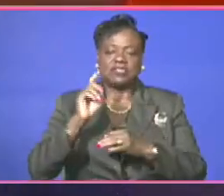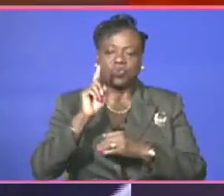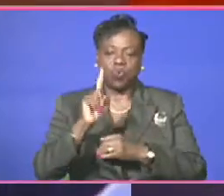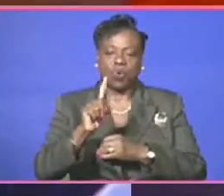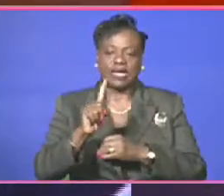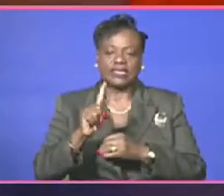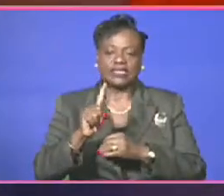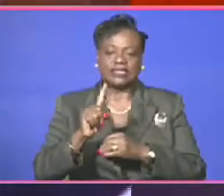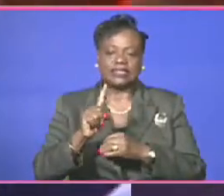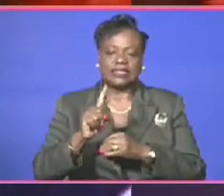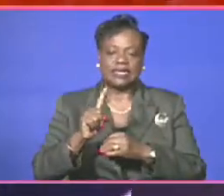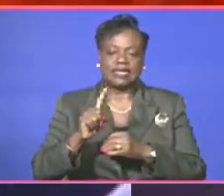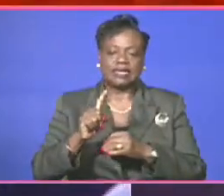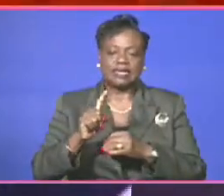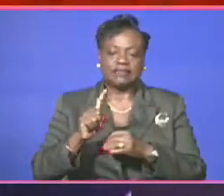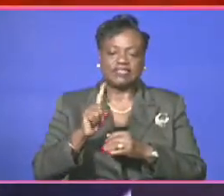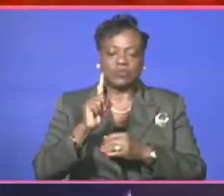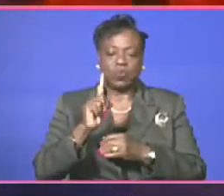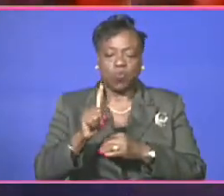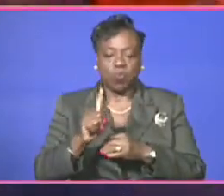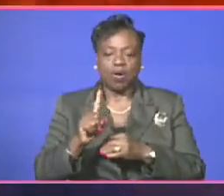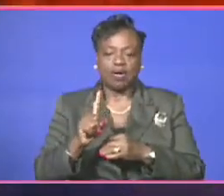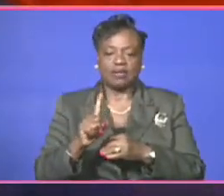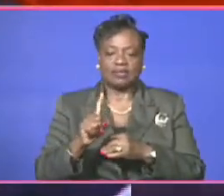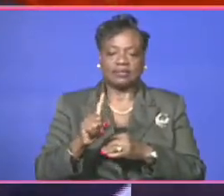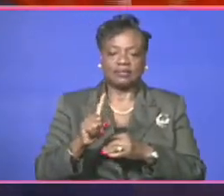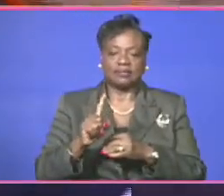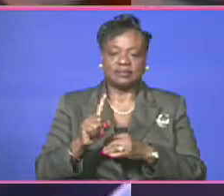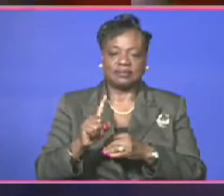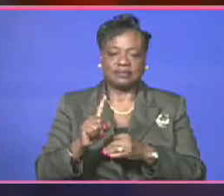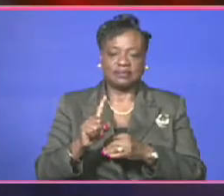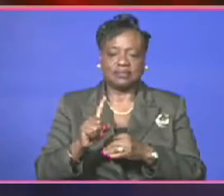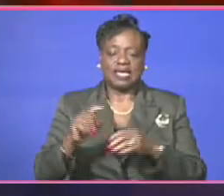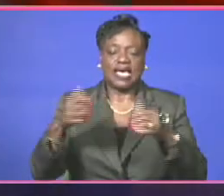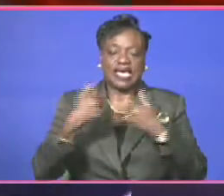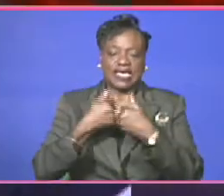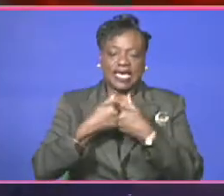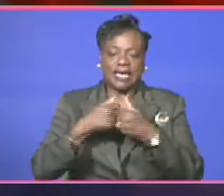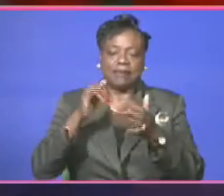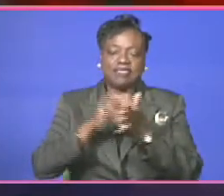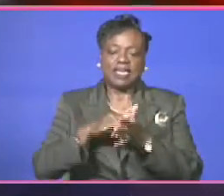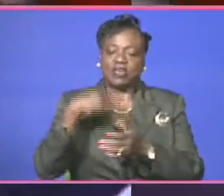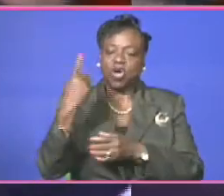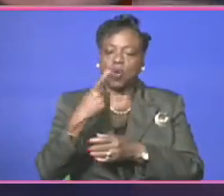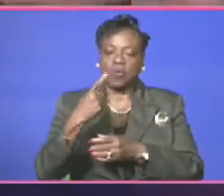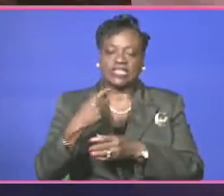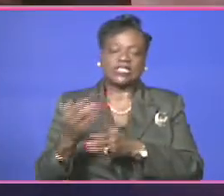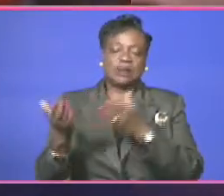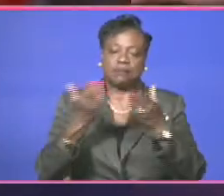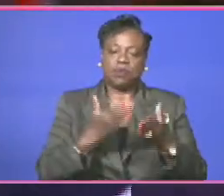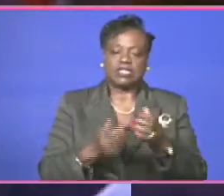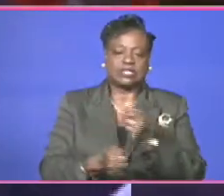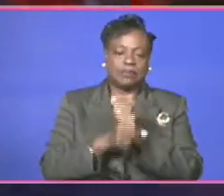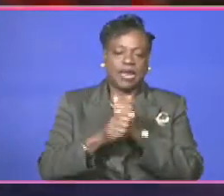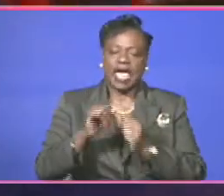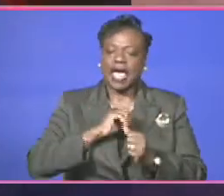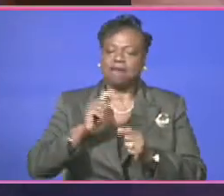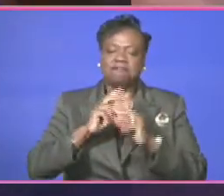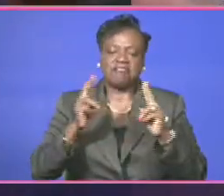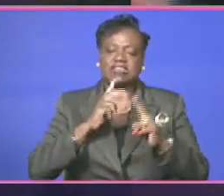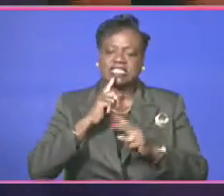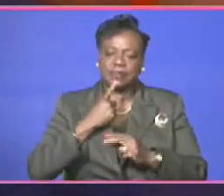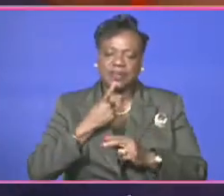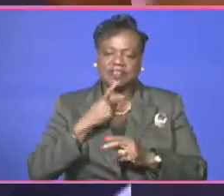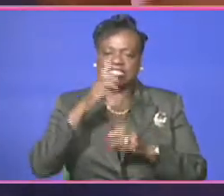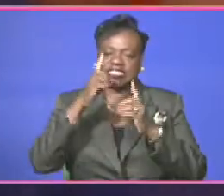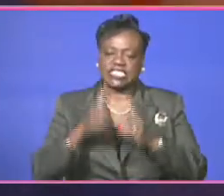have always draw fan support was volleyball. So I'm very disappointed with the decisions that were made today. I'm very